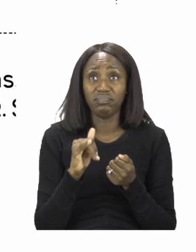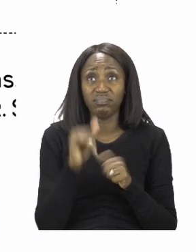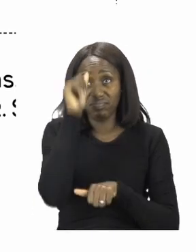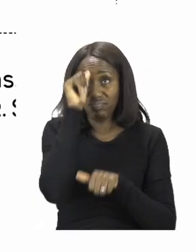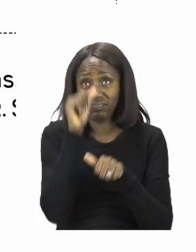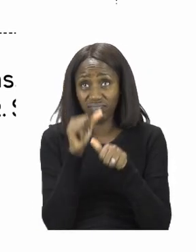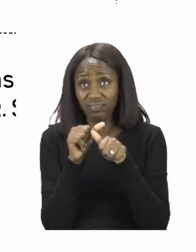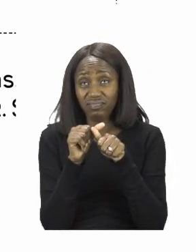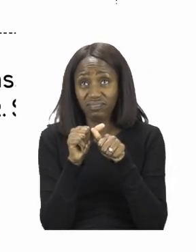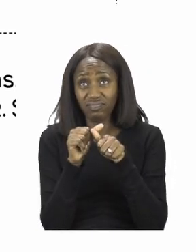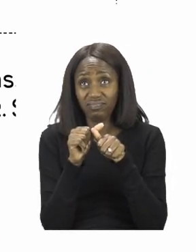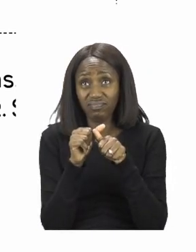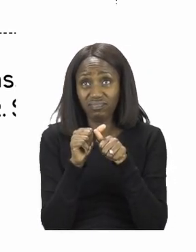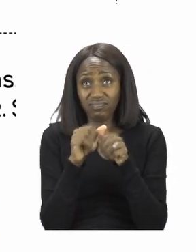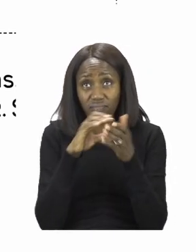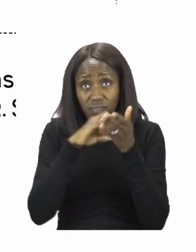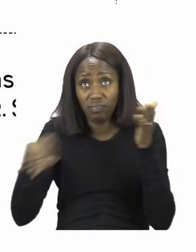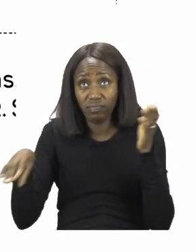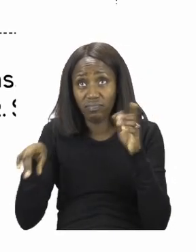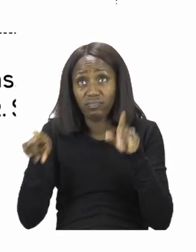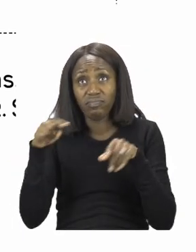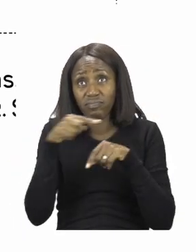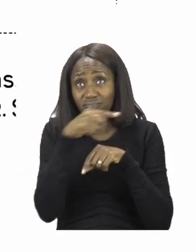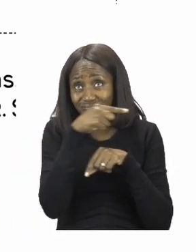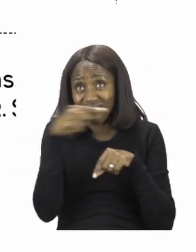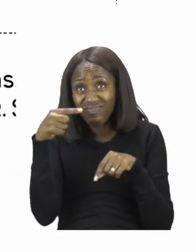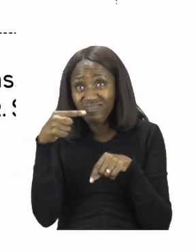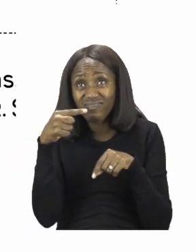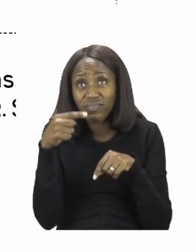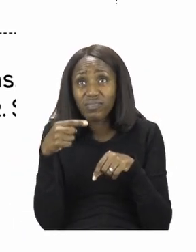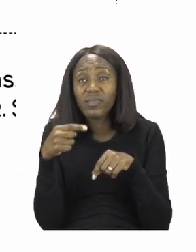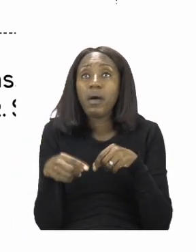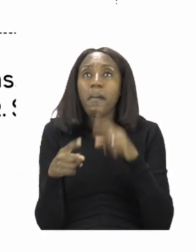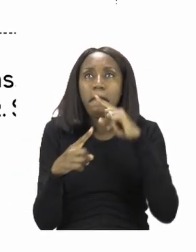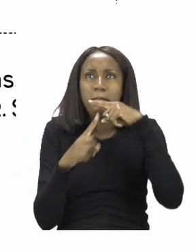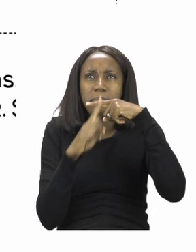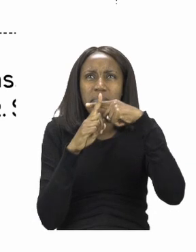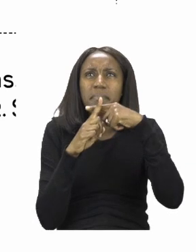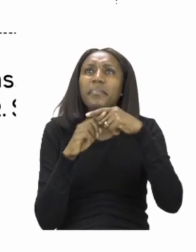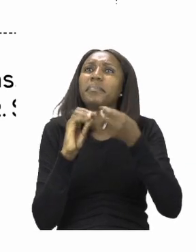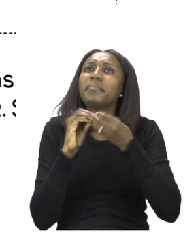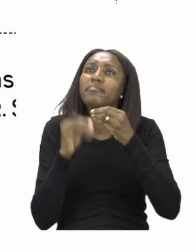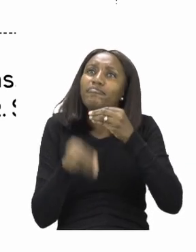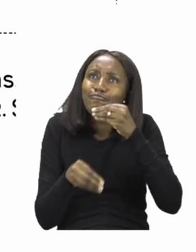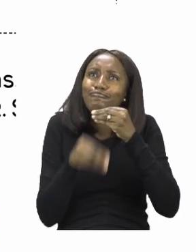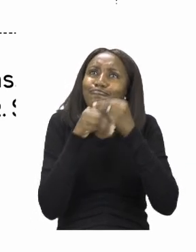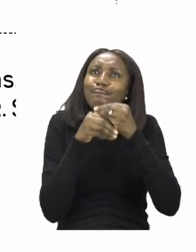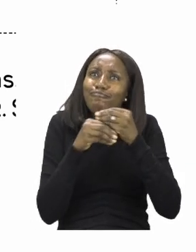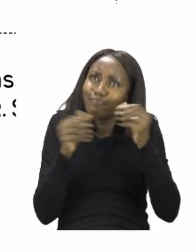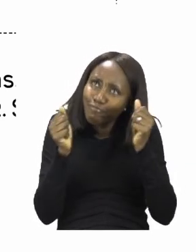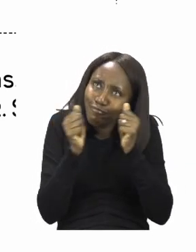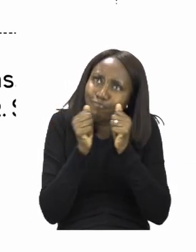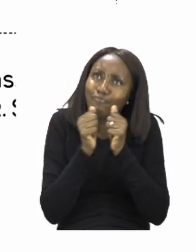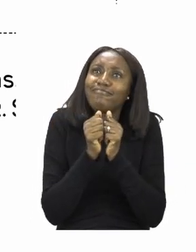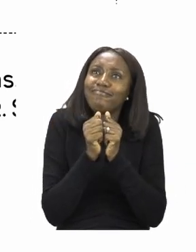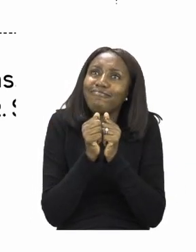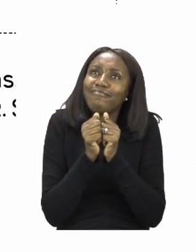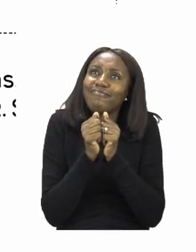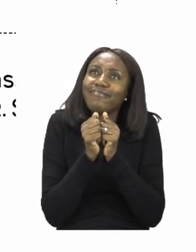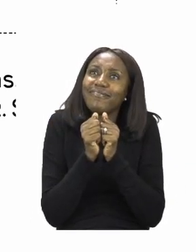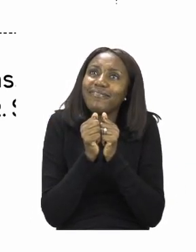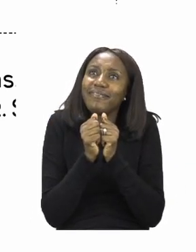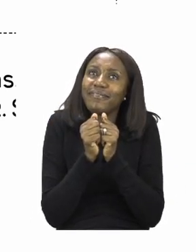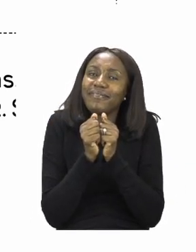means taking away or minusing, and then adding means we are putting them